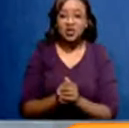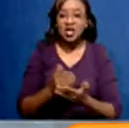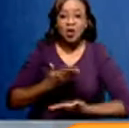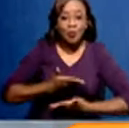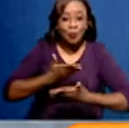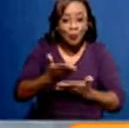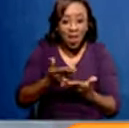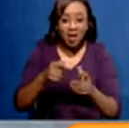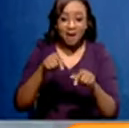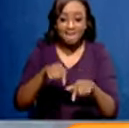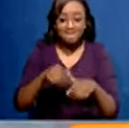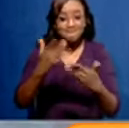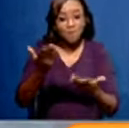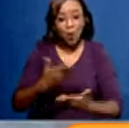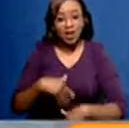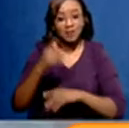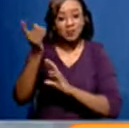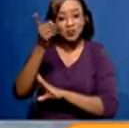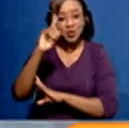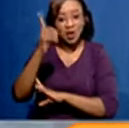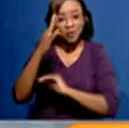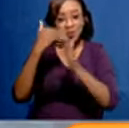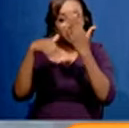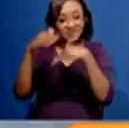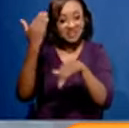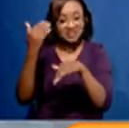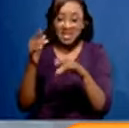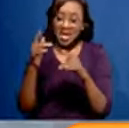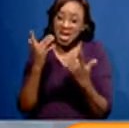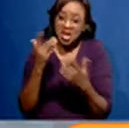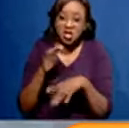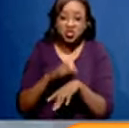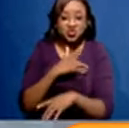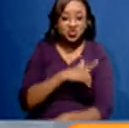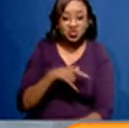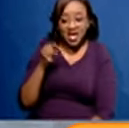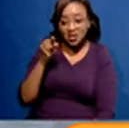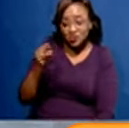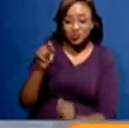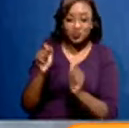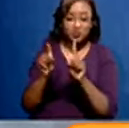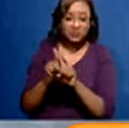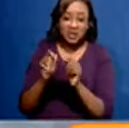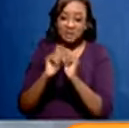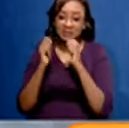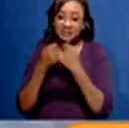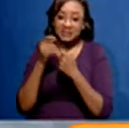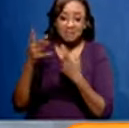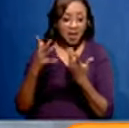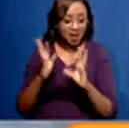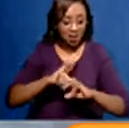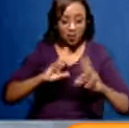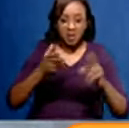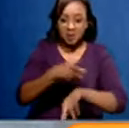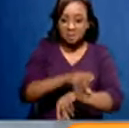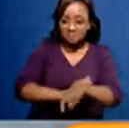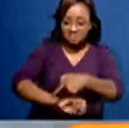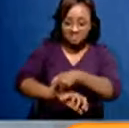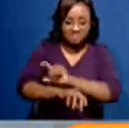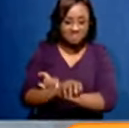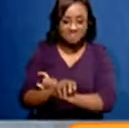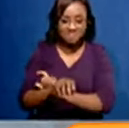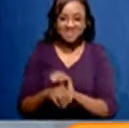Nairobi, University of Nairobi. And good luck in you and your team. Wonderful. And like you said, all hands on deck. Indeed.